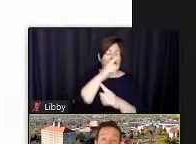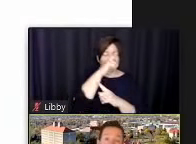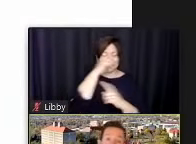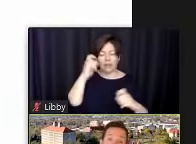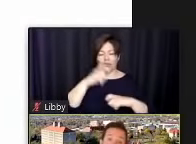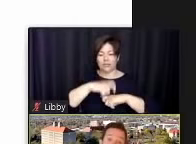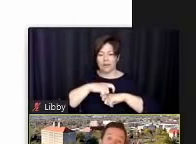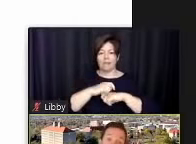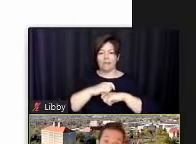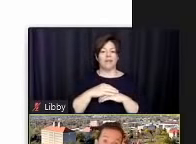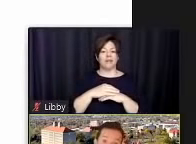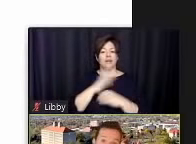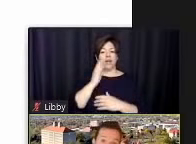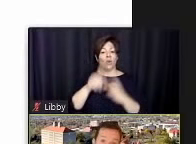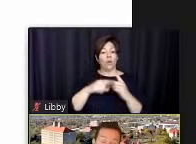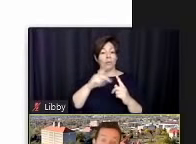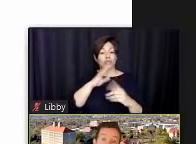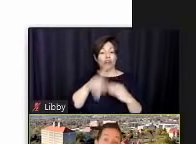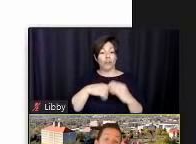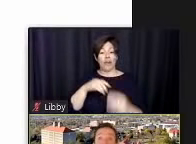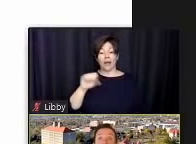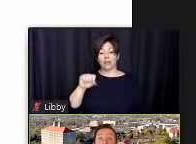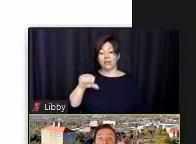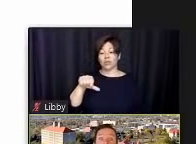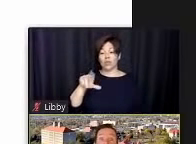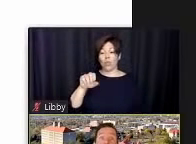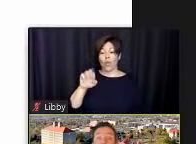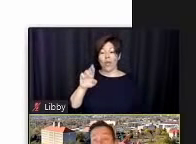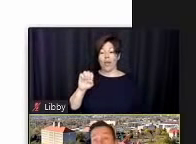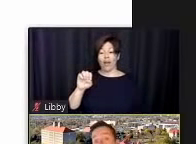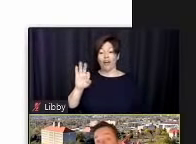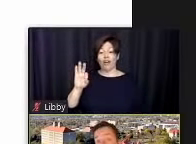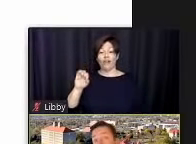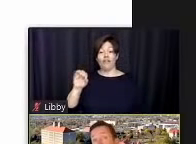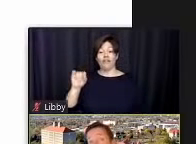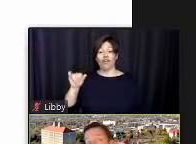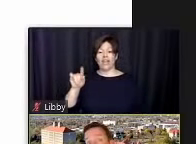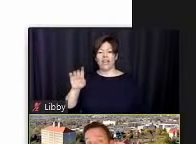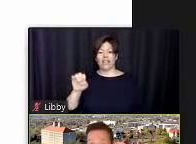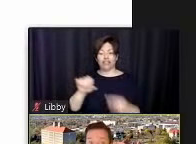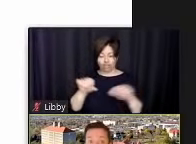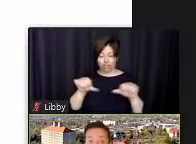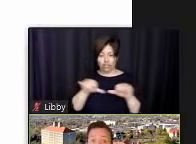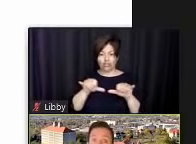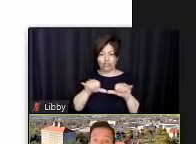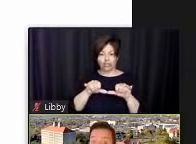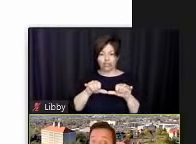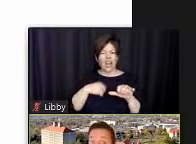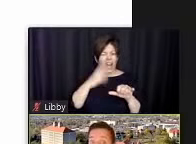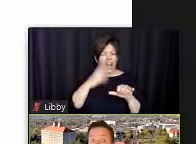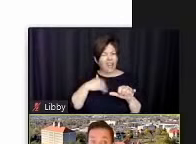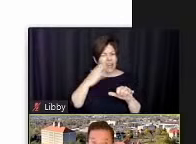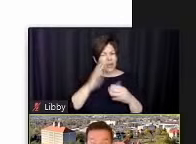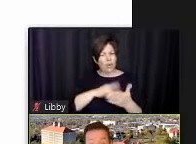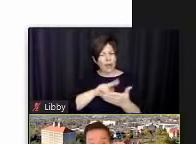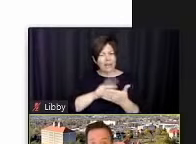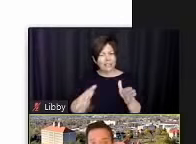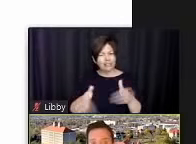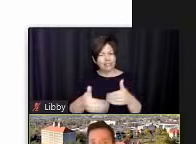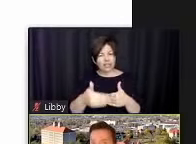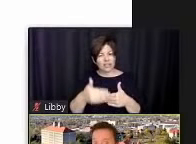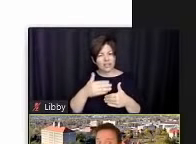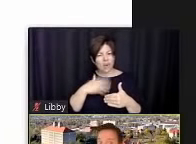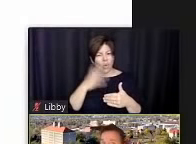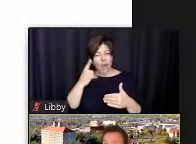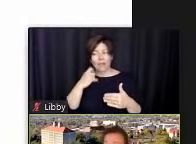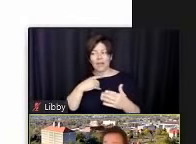people talk to me about square footage, I would think, I think I know the square footage of my kitchen because we're trying to redo the floor.